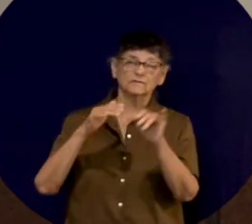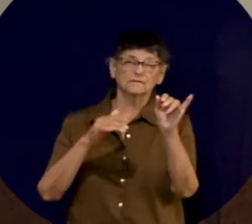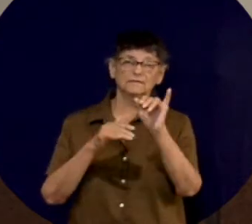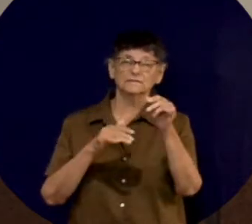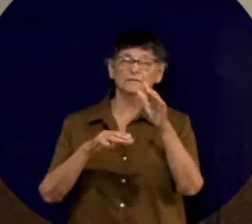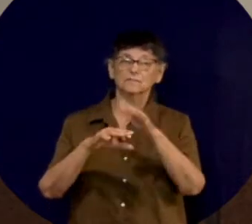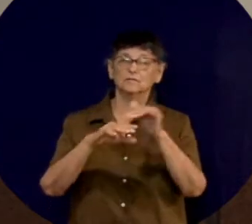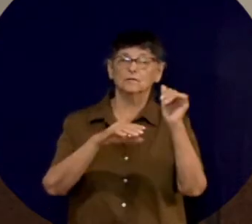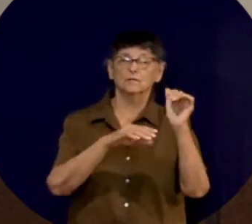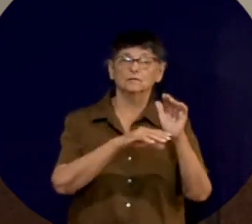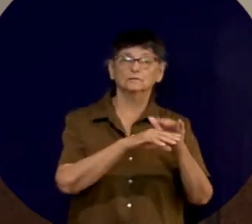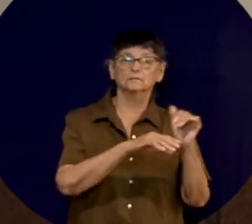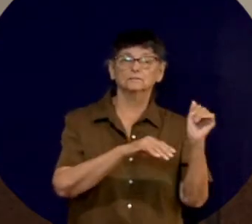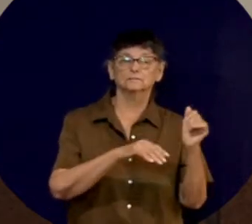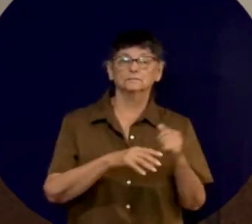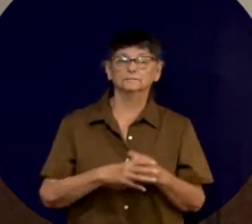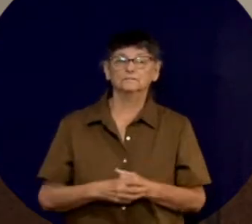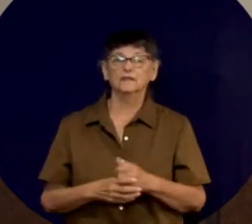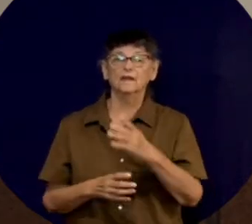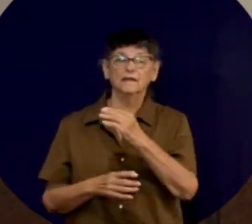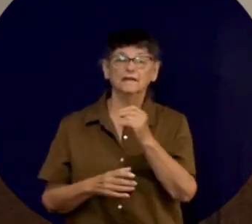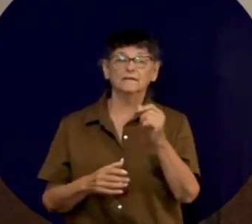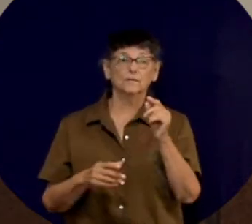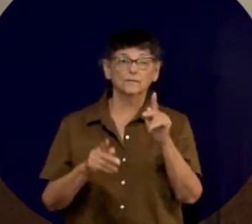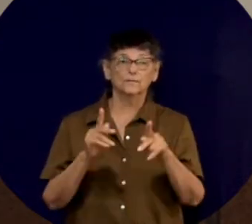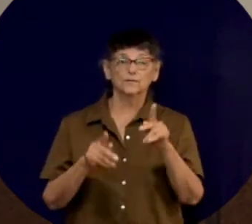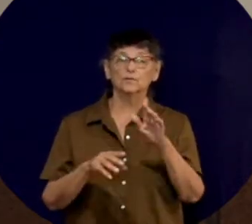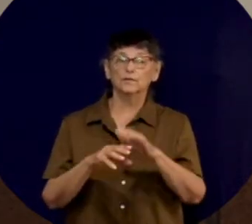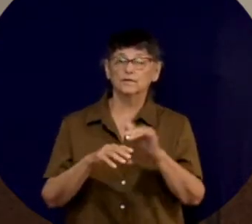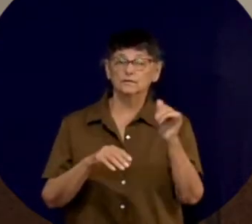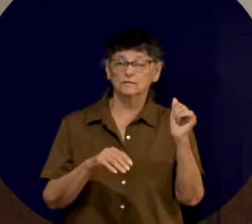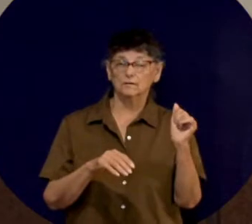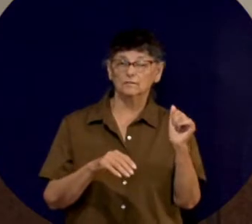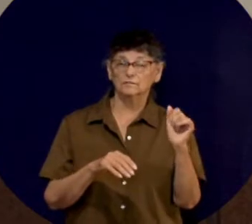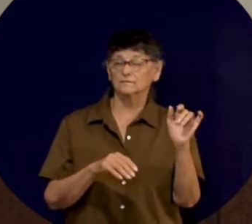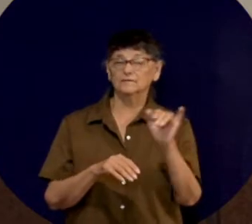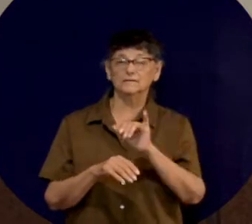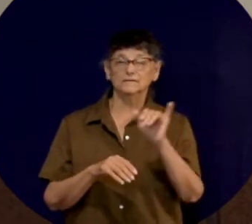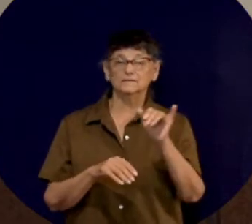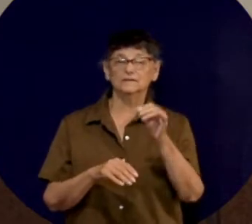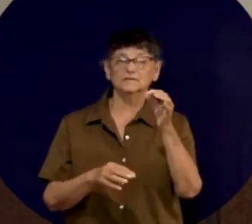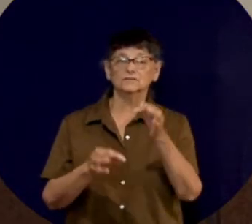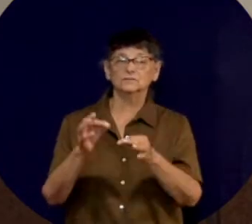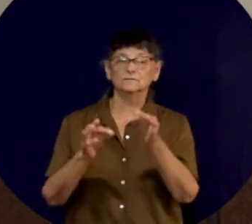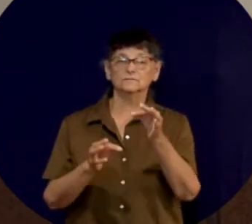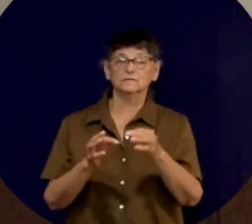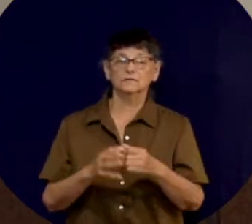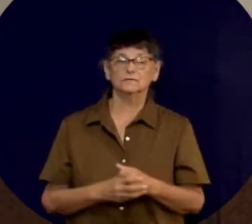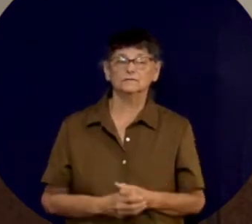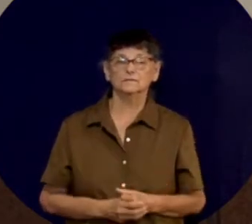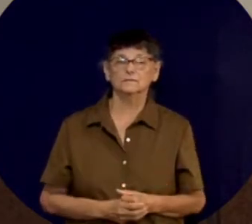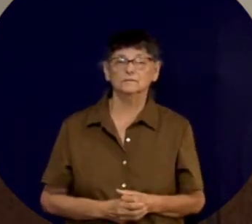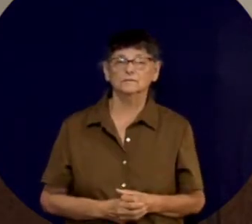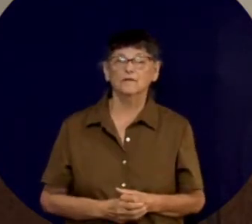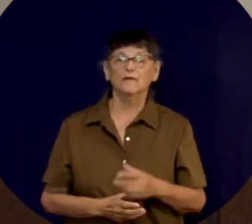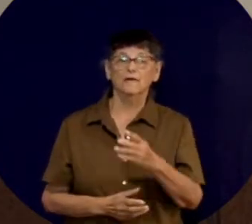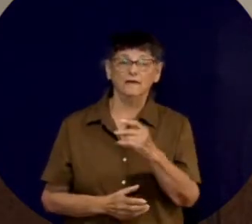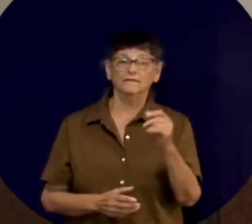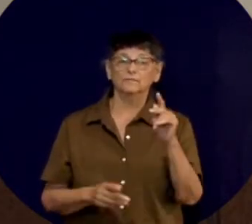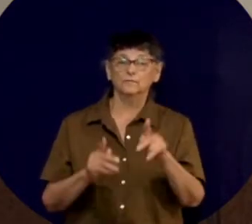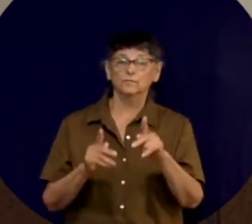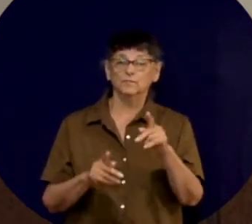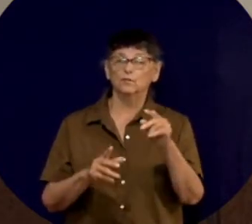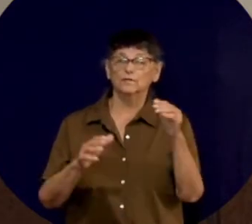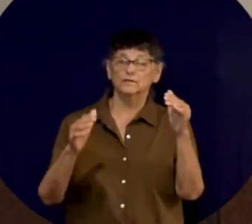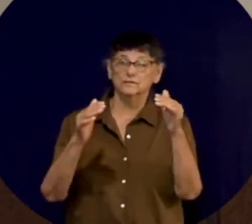also called. And those he called, he also justified. And those